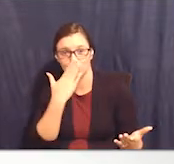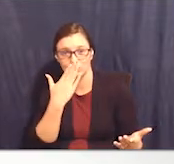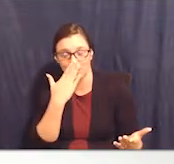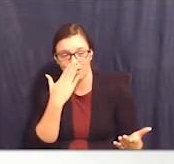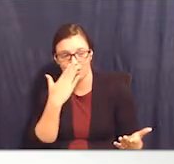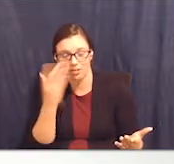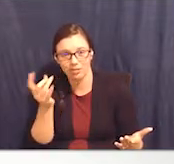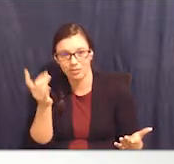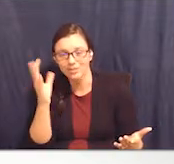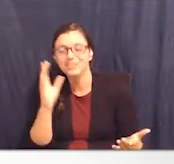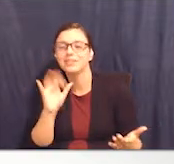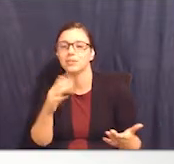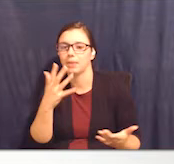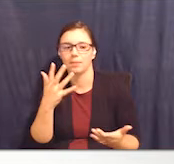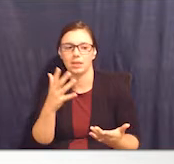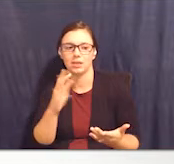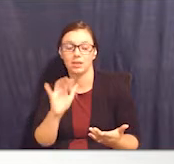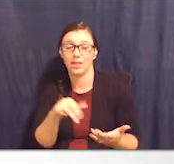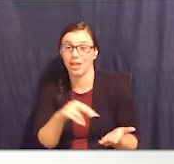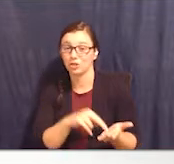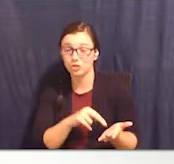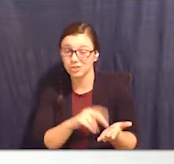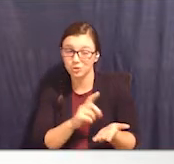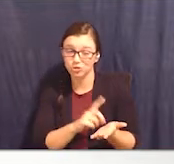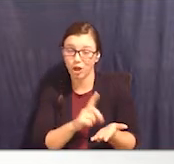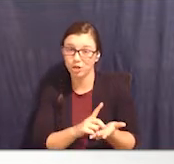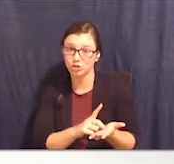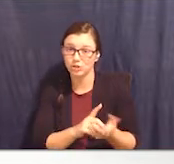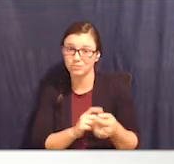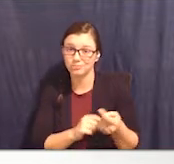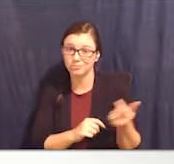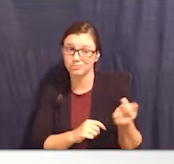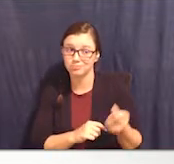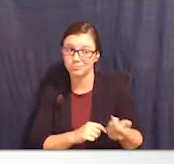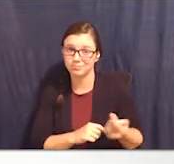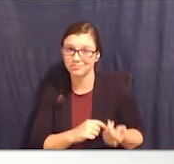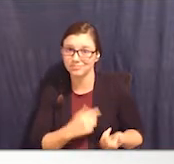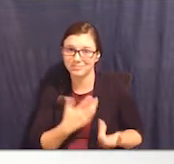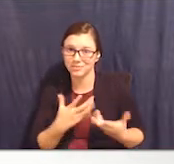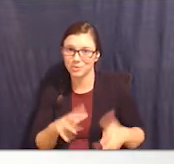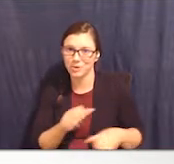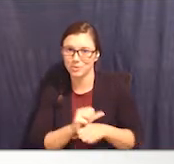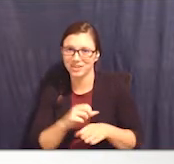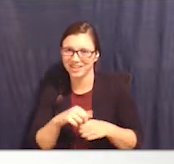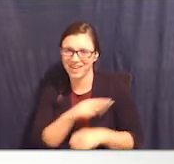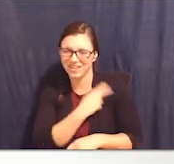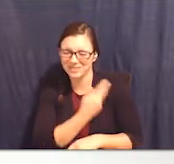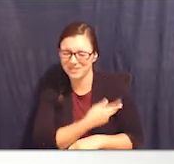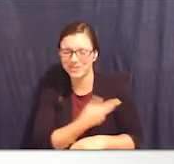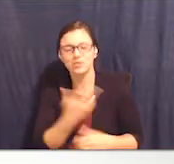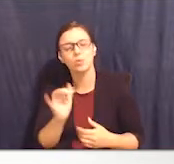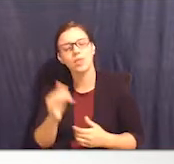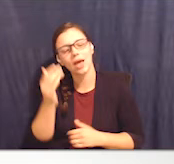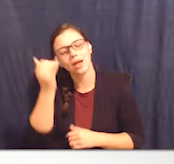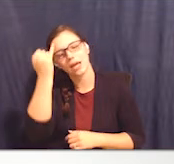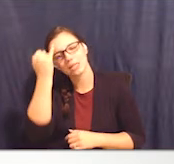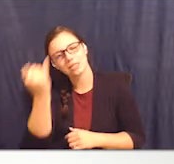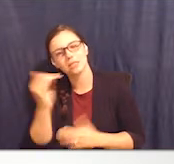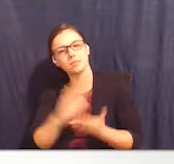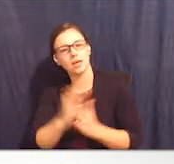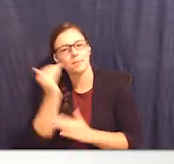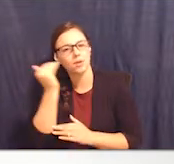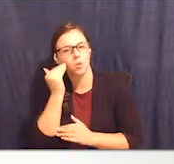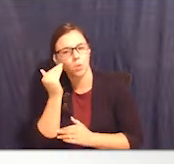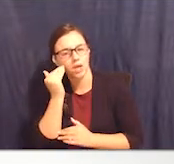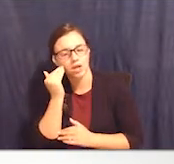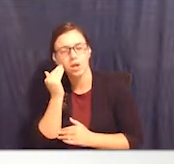so this is a career that I want. Let's say it's the welding career. Where can I go to school? What kind of school am I